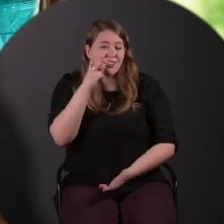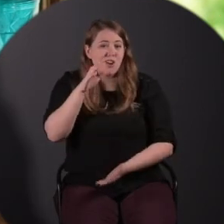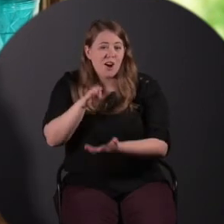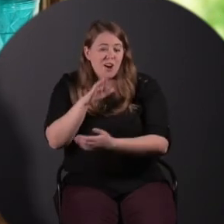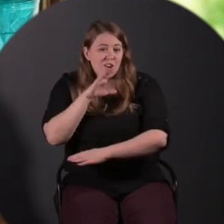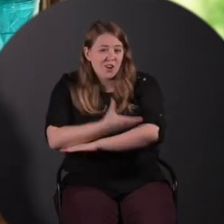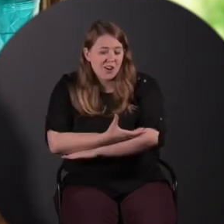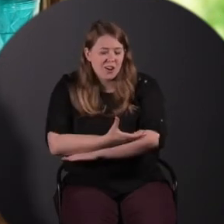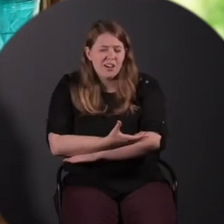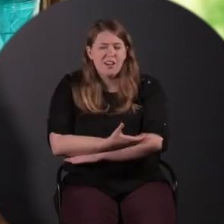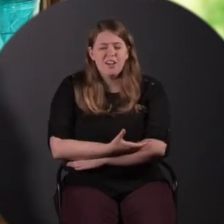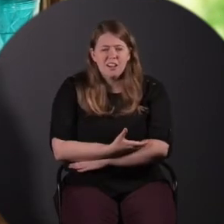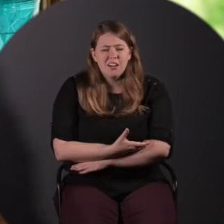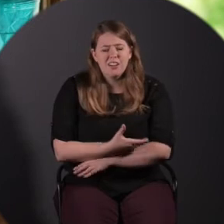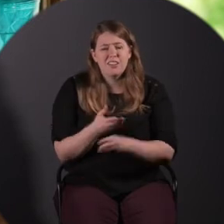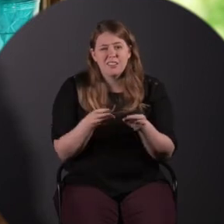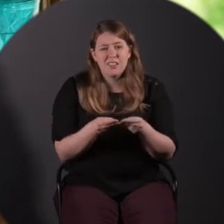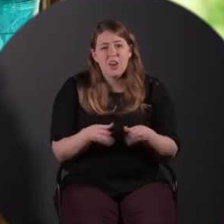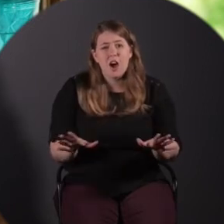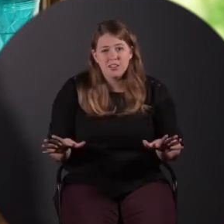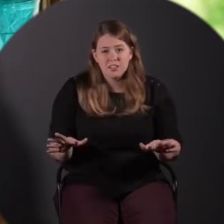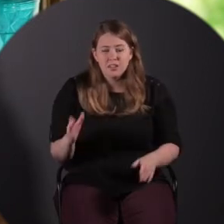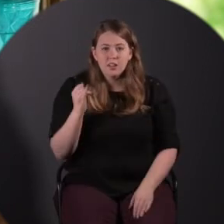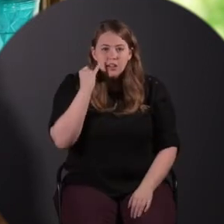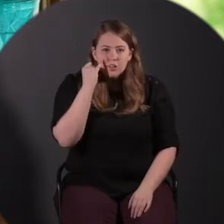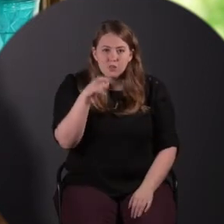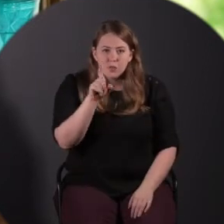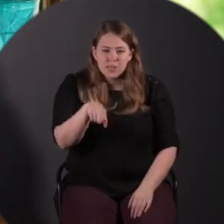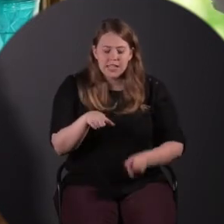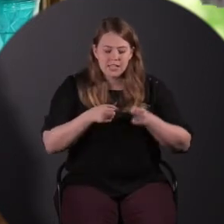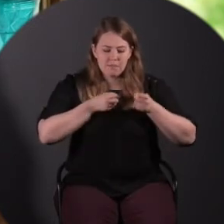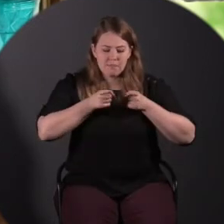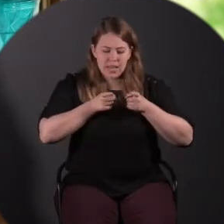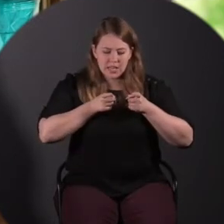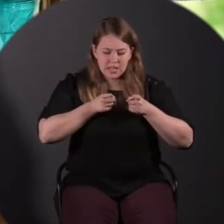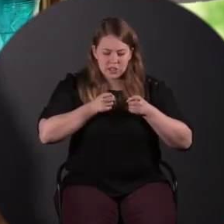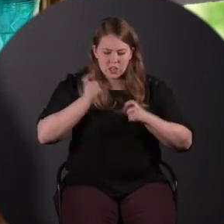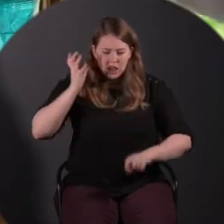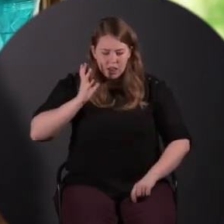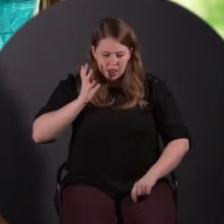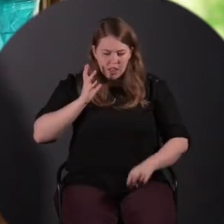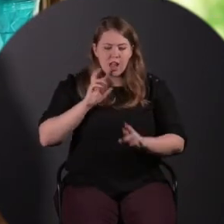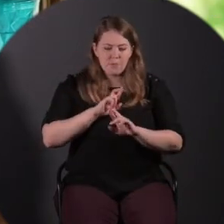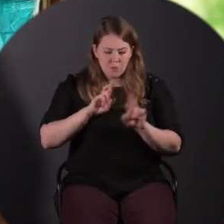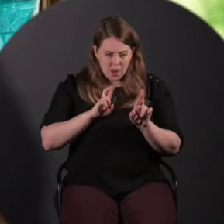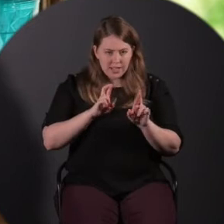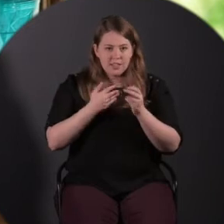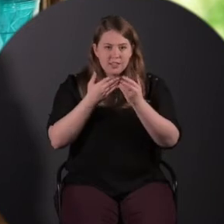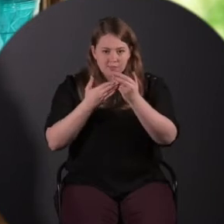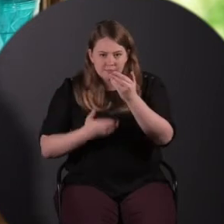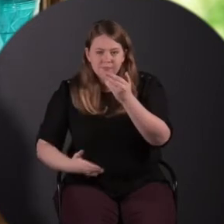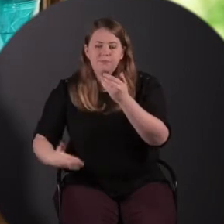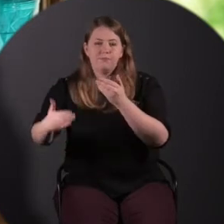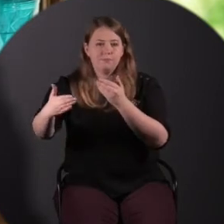loss there. And so if that's something that you need to deal with back here before you can move over here, I'm going to encourage you to do